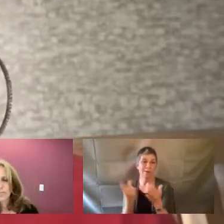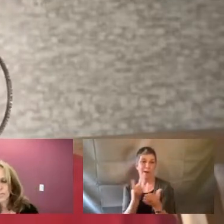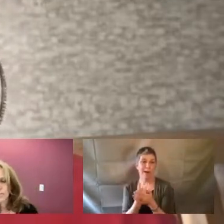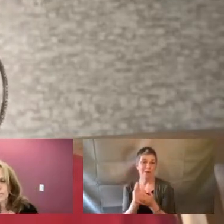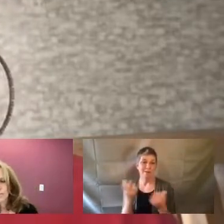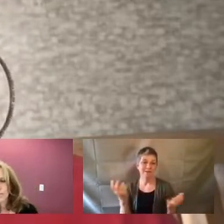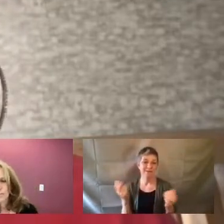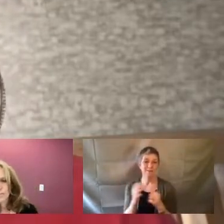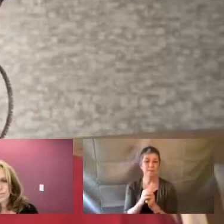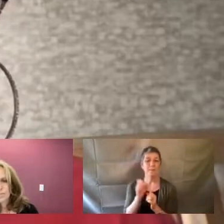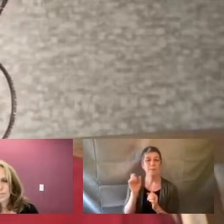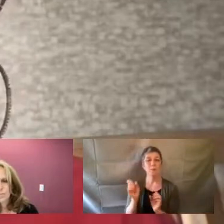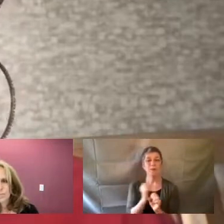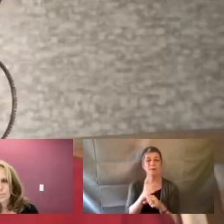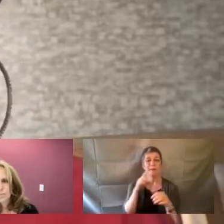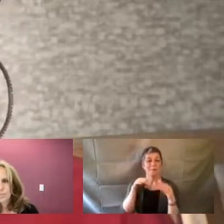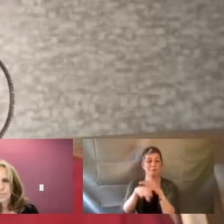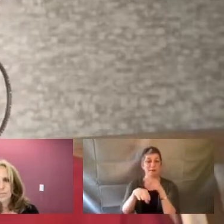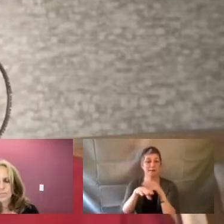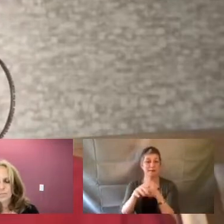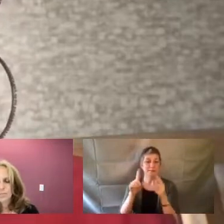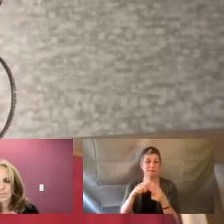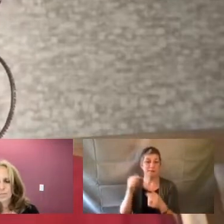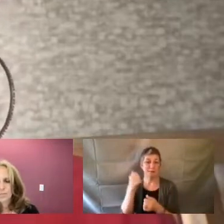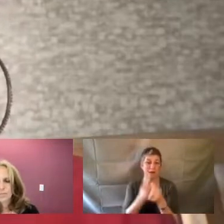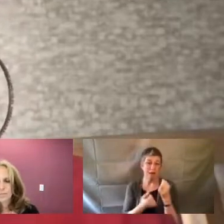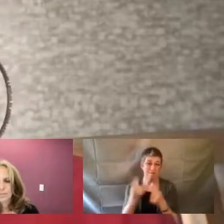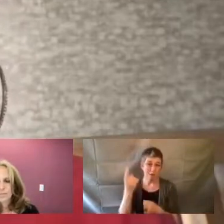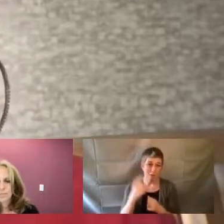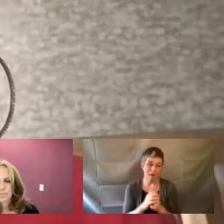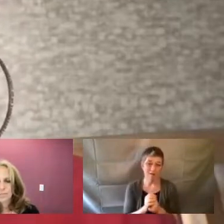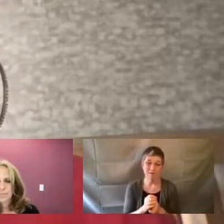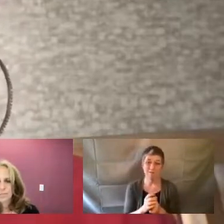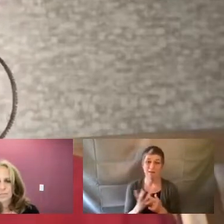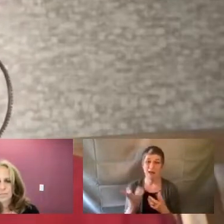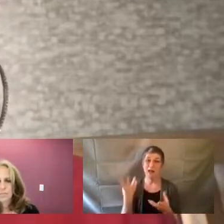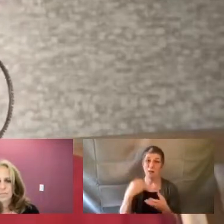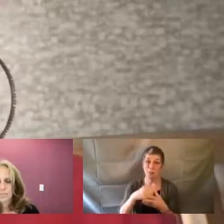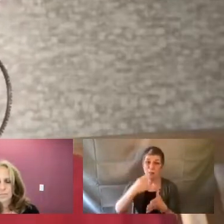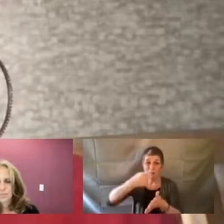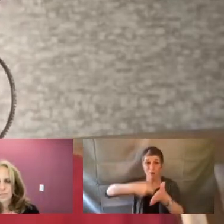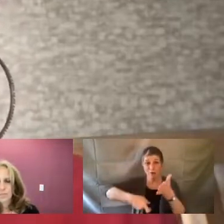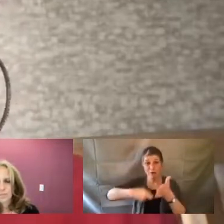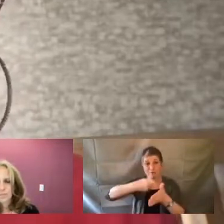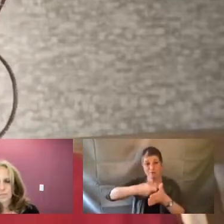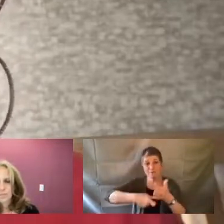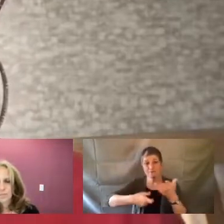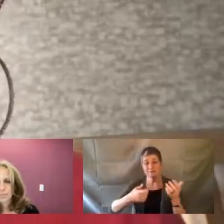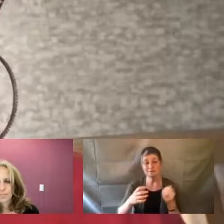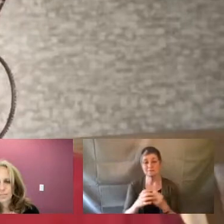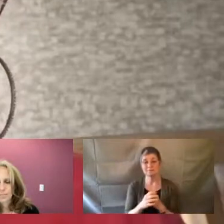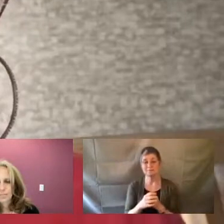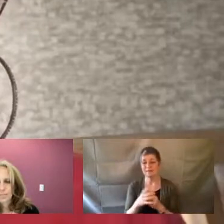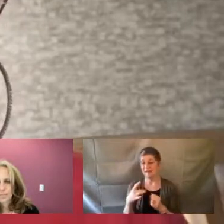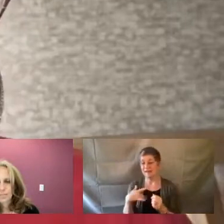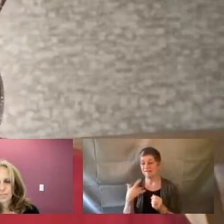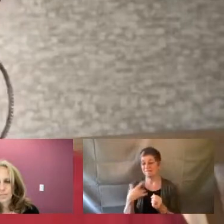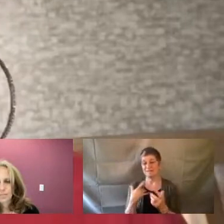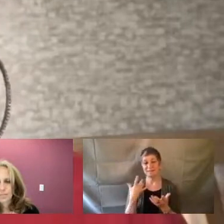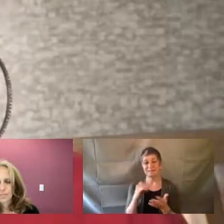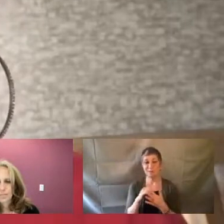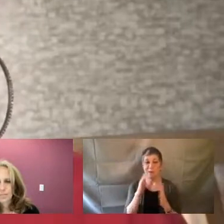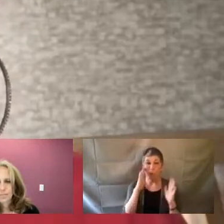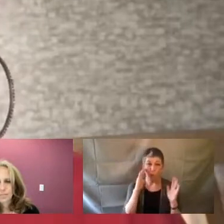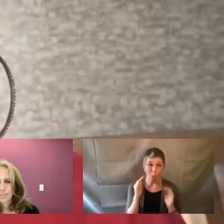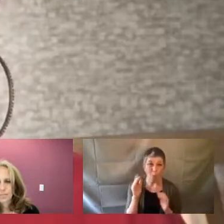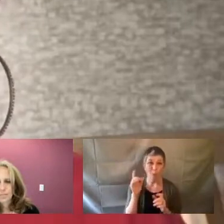we just need to make it accessible to everyone. And even the cost. I just don't think that, I hope people